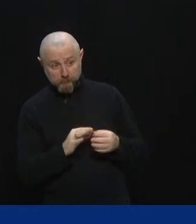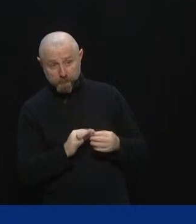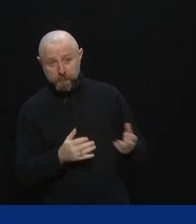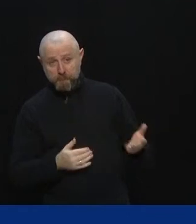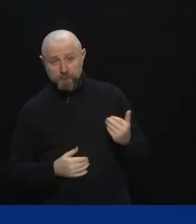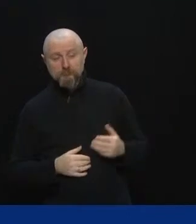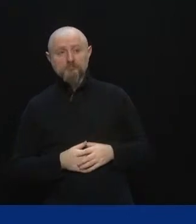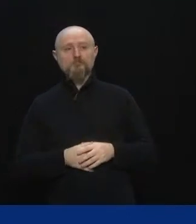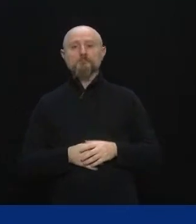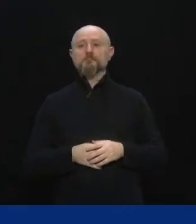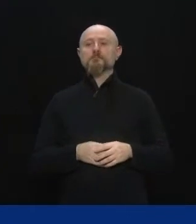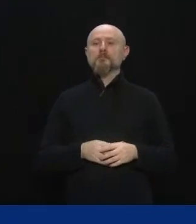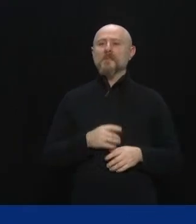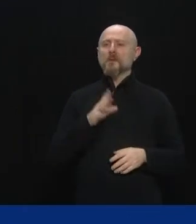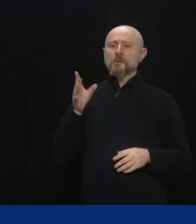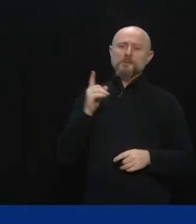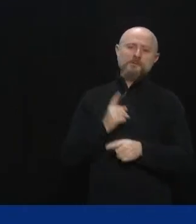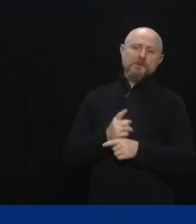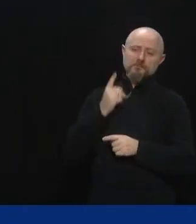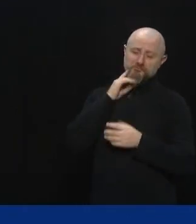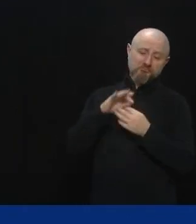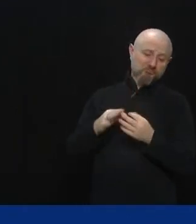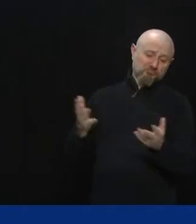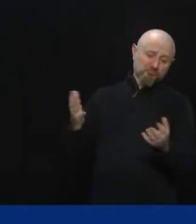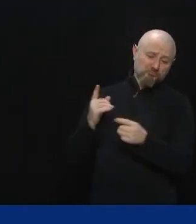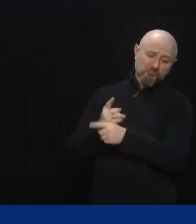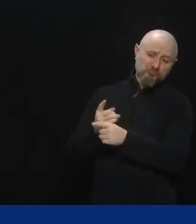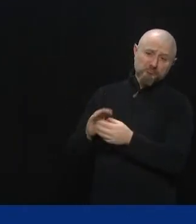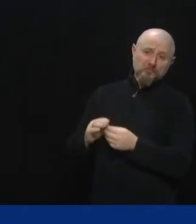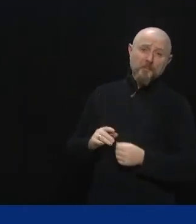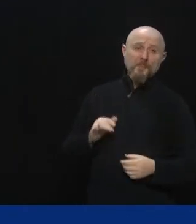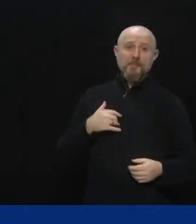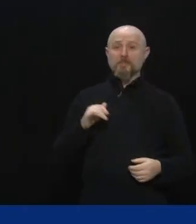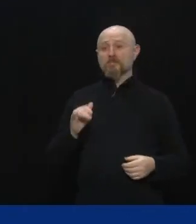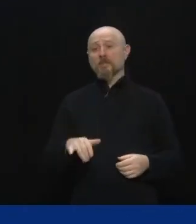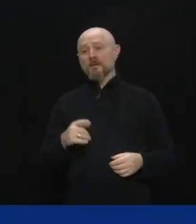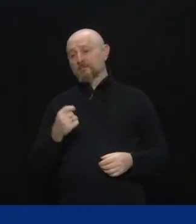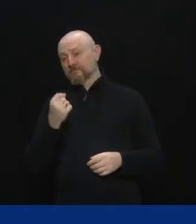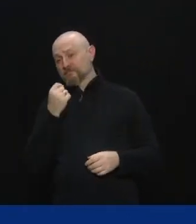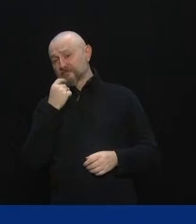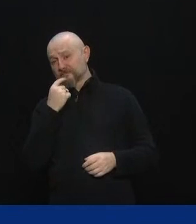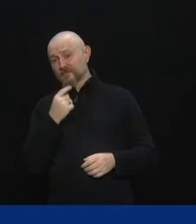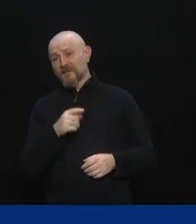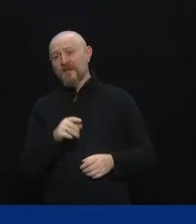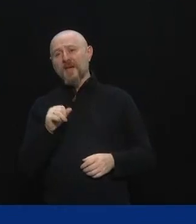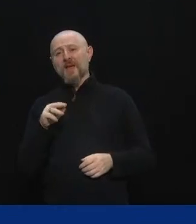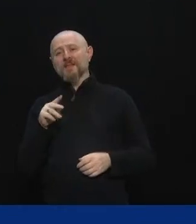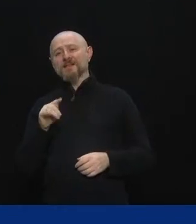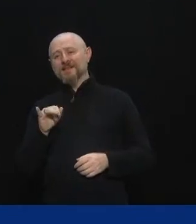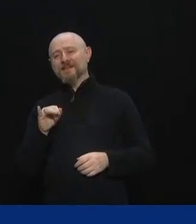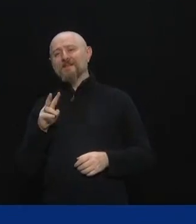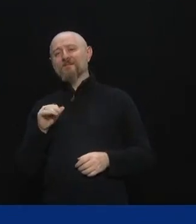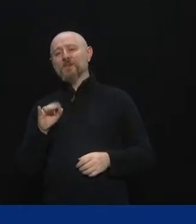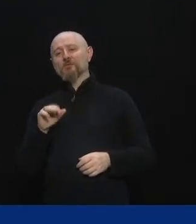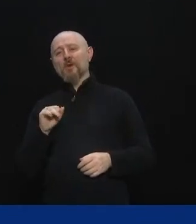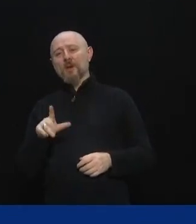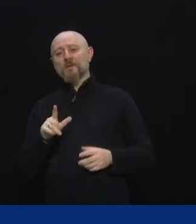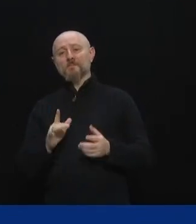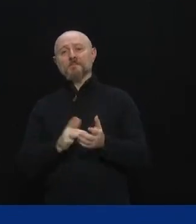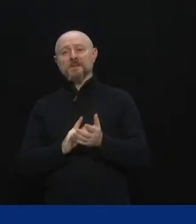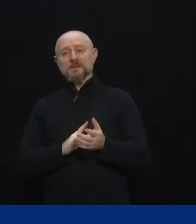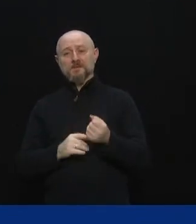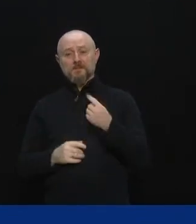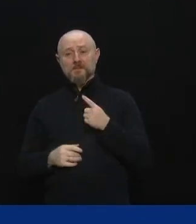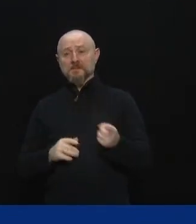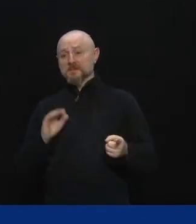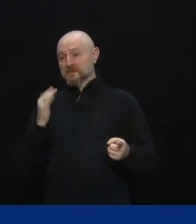You've captured it exactly. The Paxlovid, the oral antiviral medication that seems to be most effective, is just in